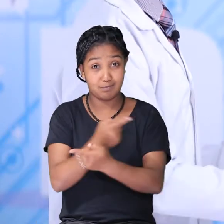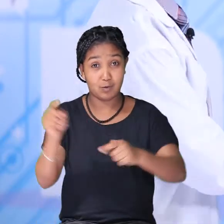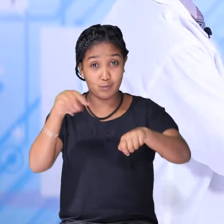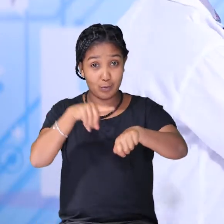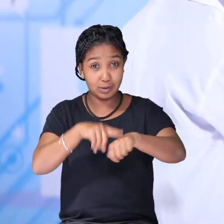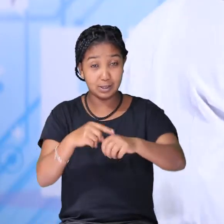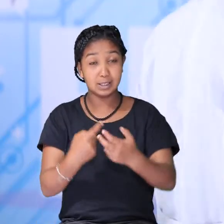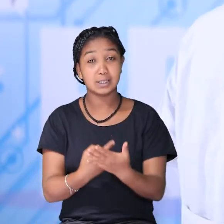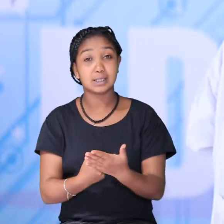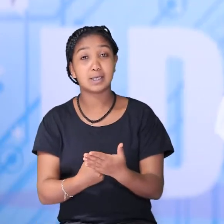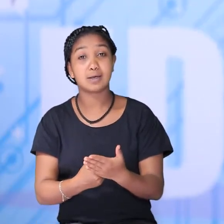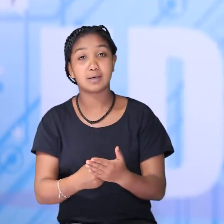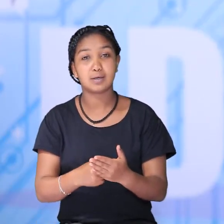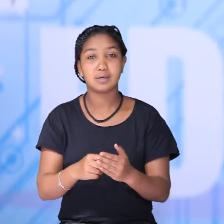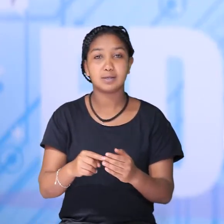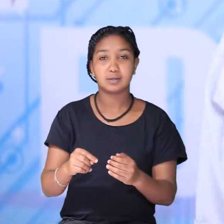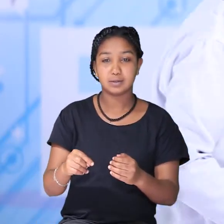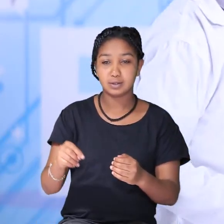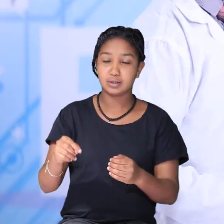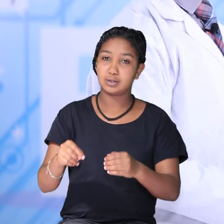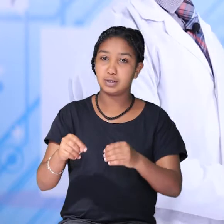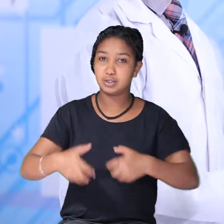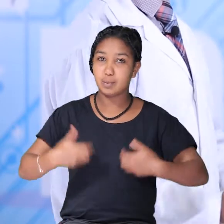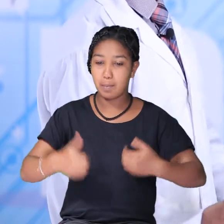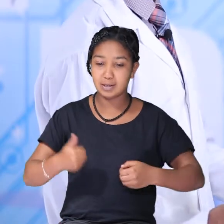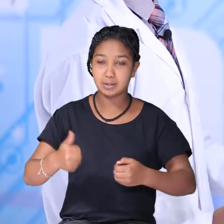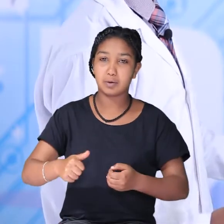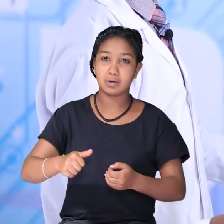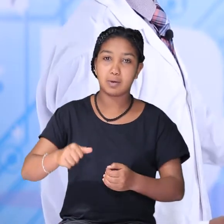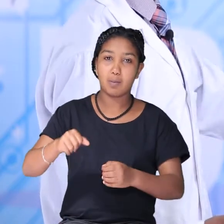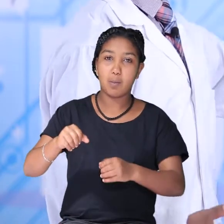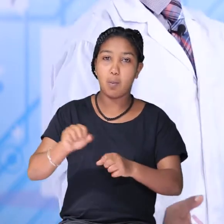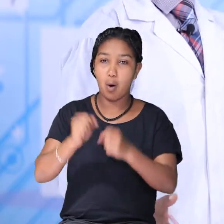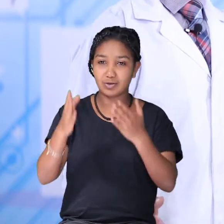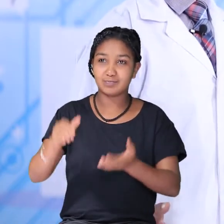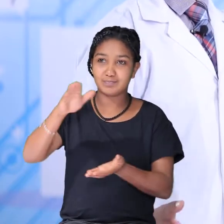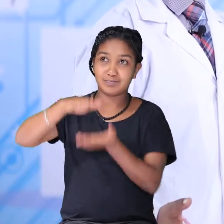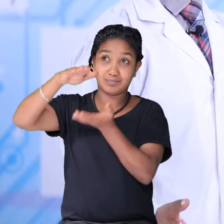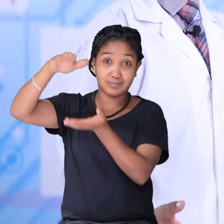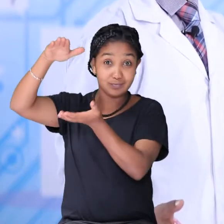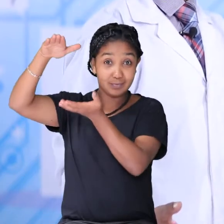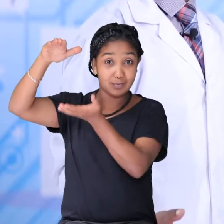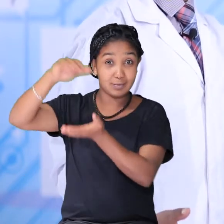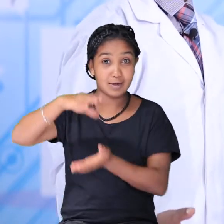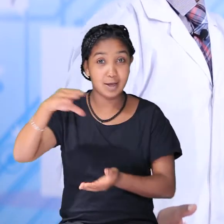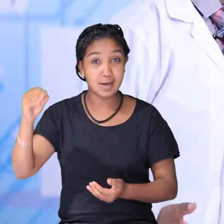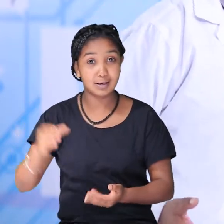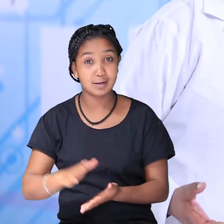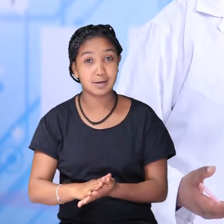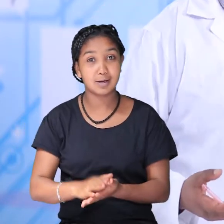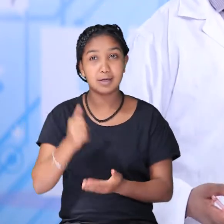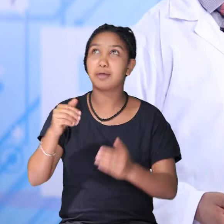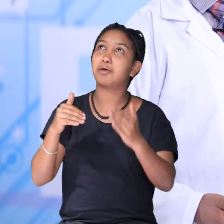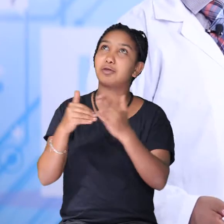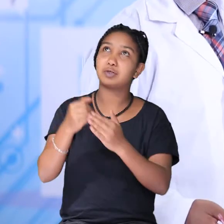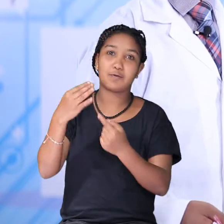moments, the chimpanzee dragged the boxes under the banana. He climbed over the boxes, and he